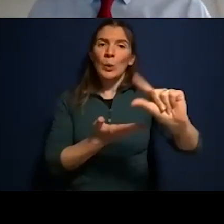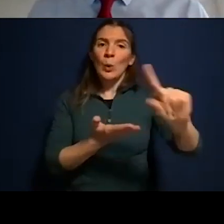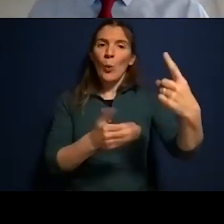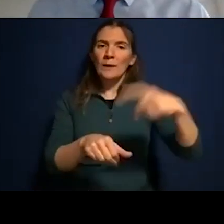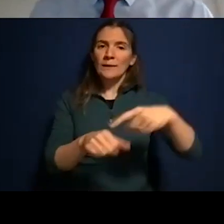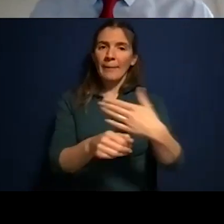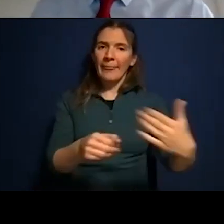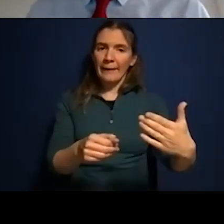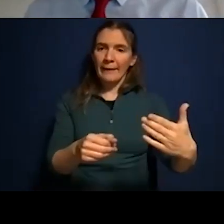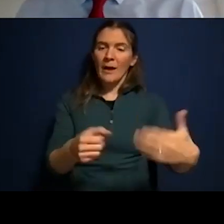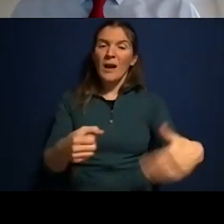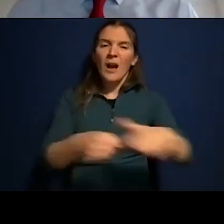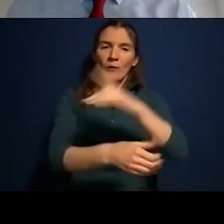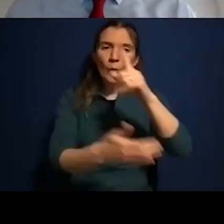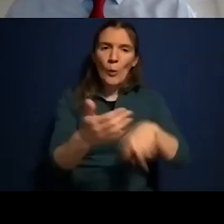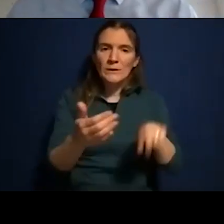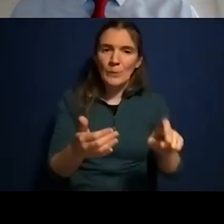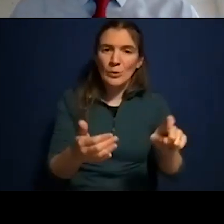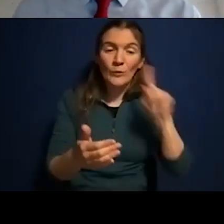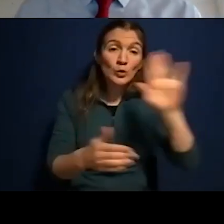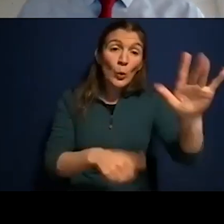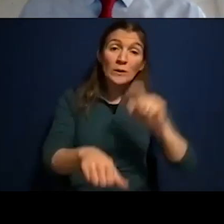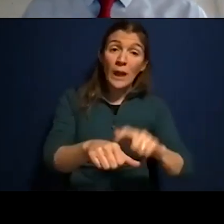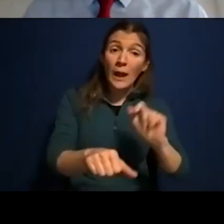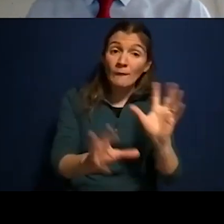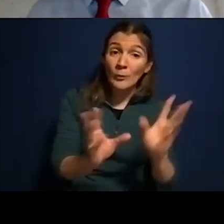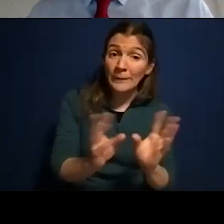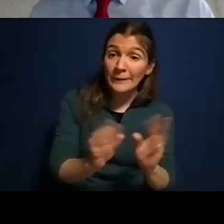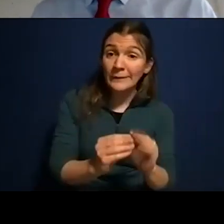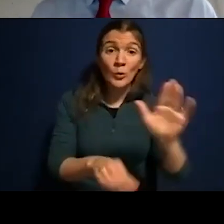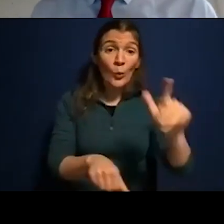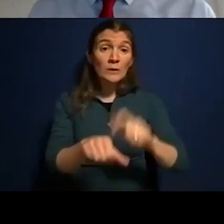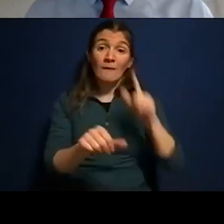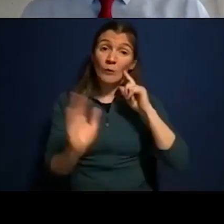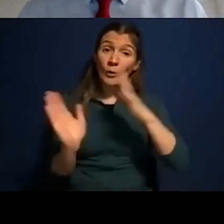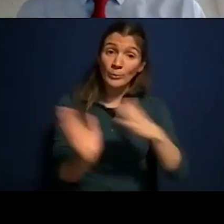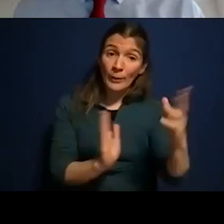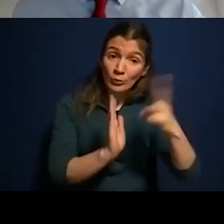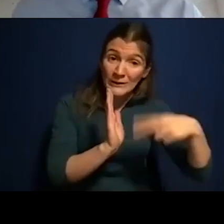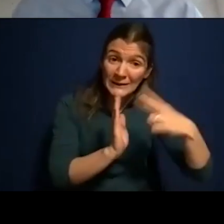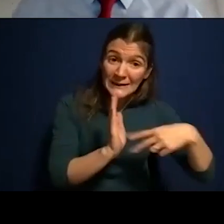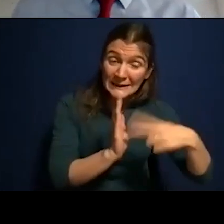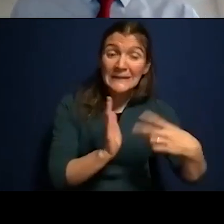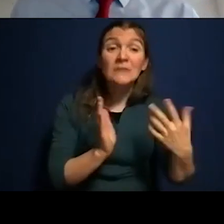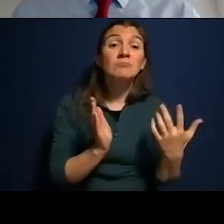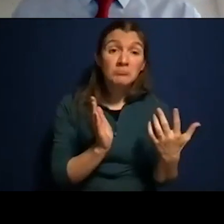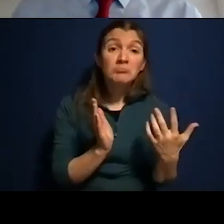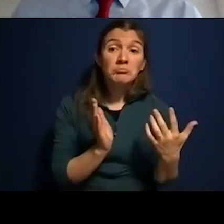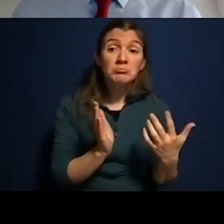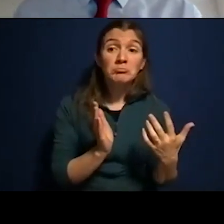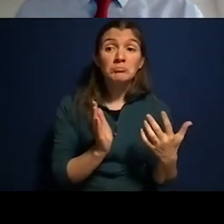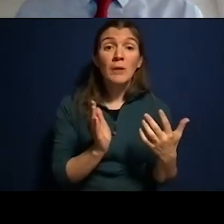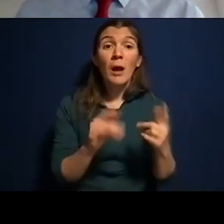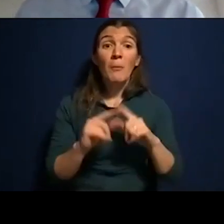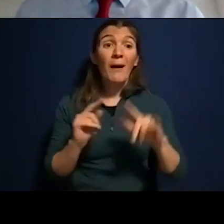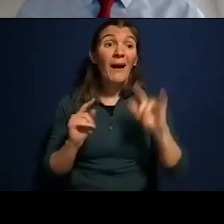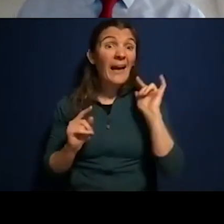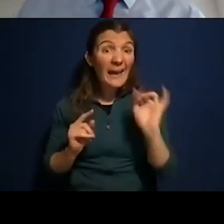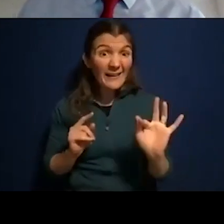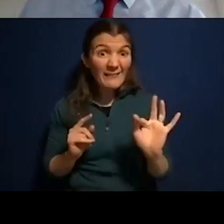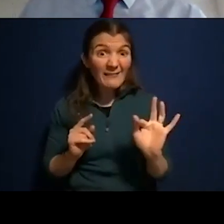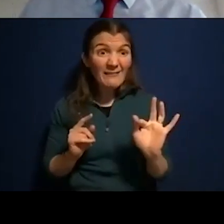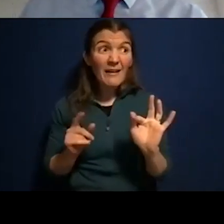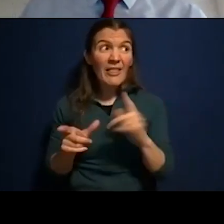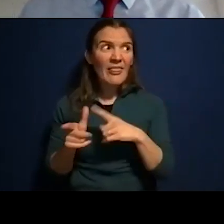cover what it needs to cover, you know, help you with your needs. But if you get into the weeds of,